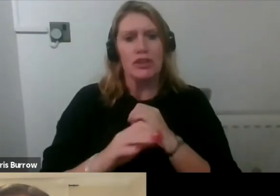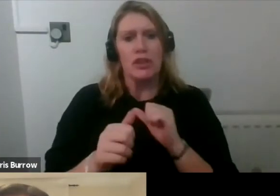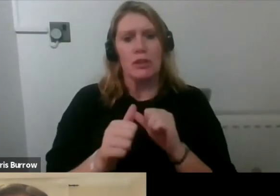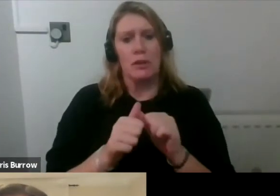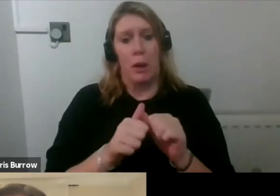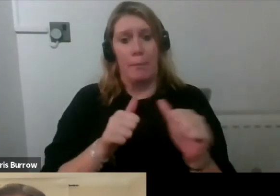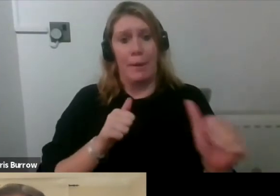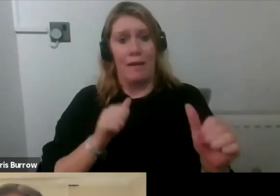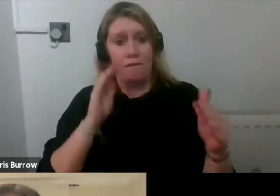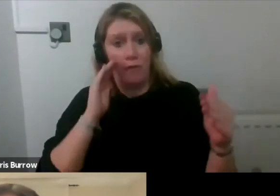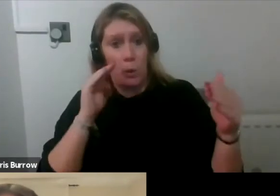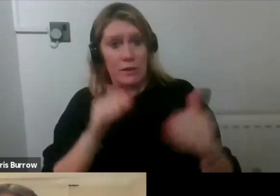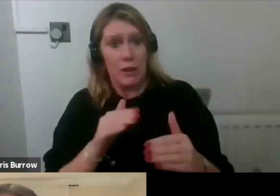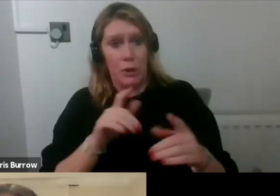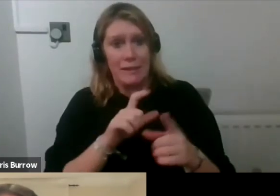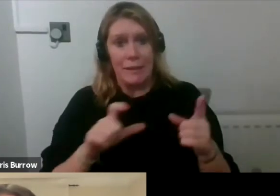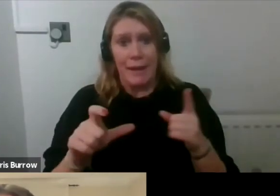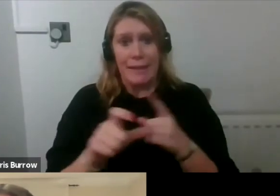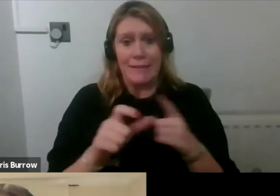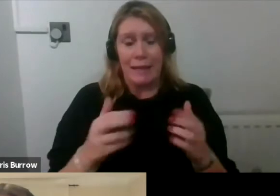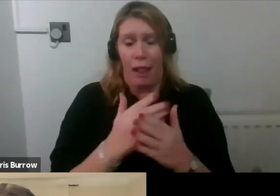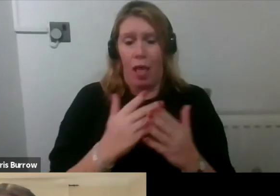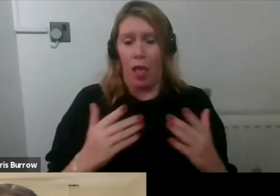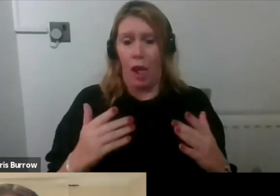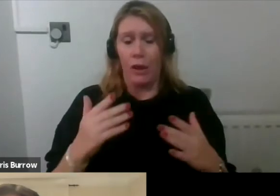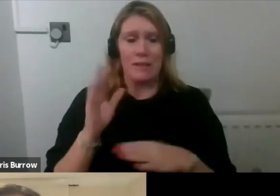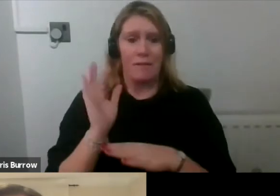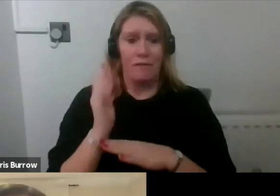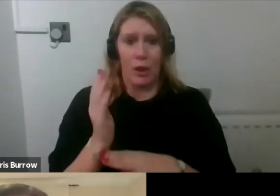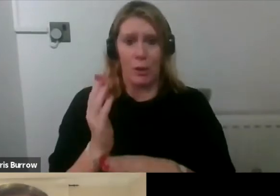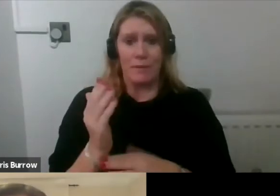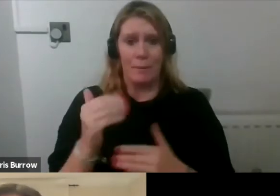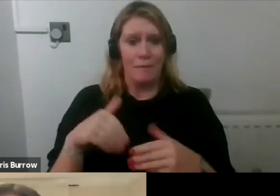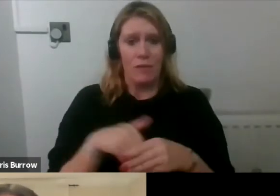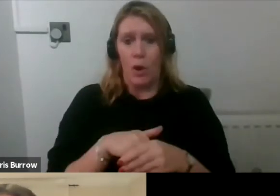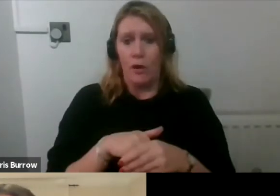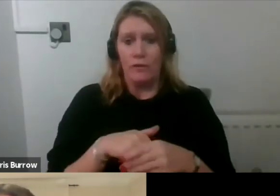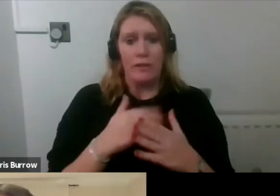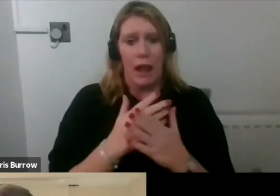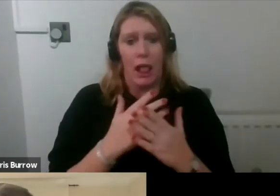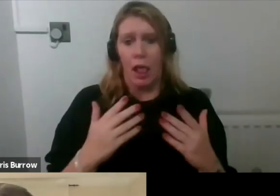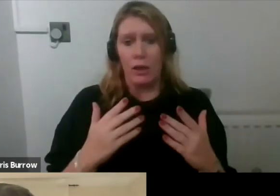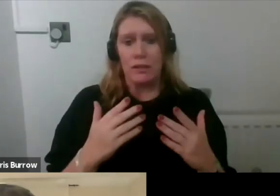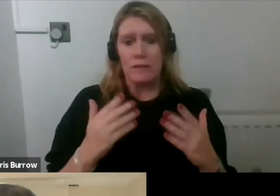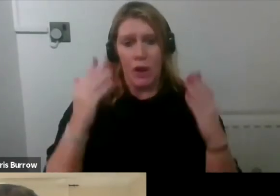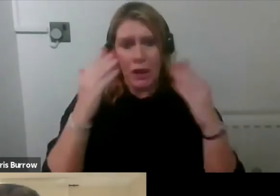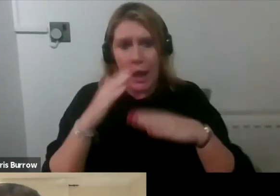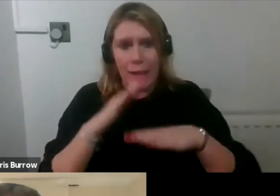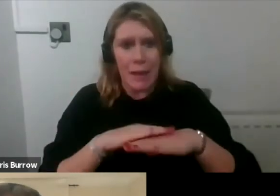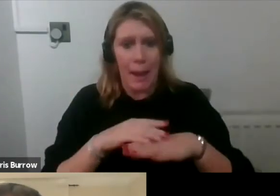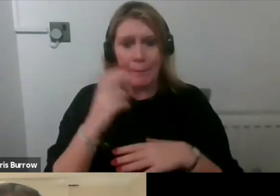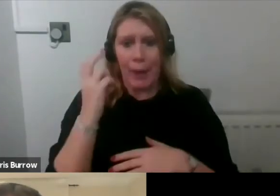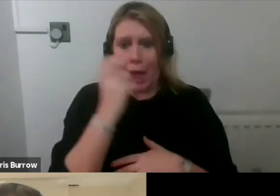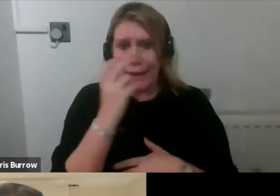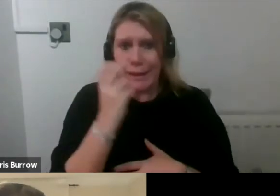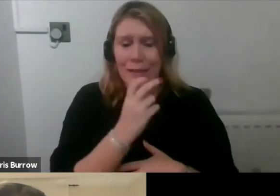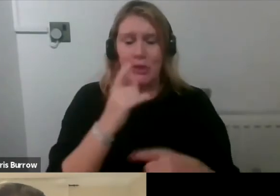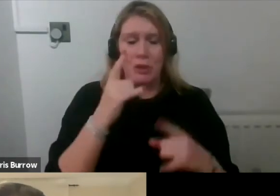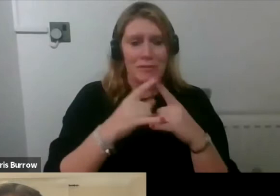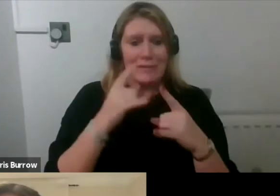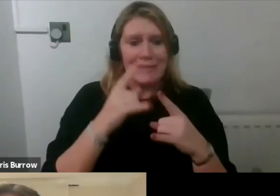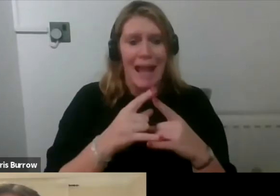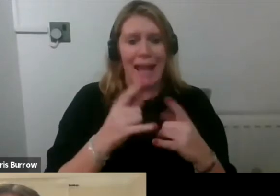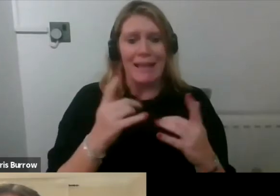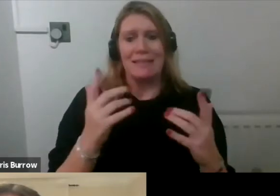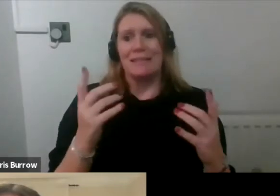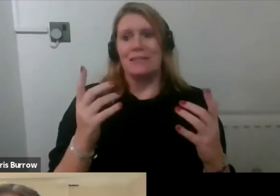done many films, been involved with all sorts of things, from Notes on Blindness to Sex and Drugs and Rock and Roll, Unrest,